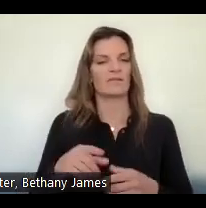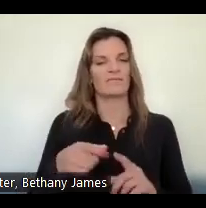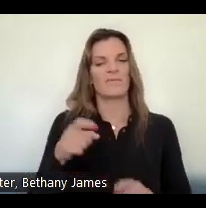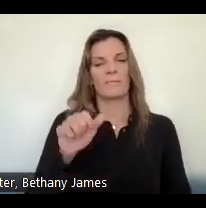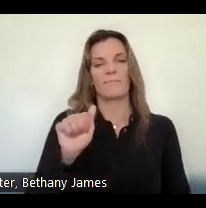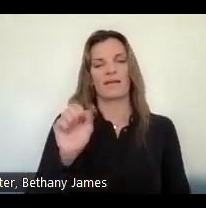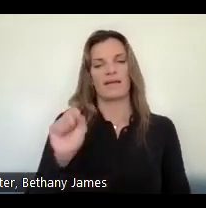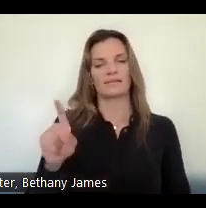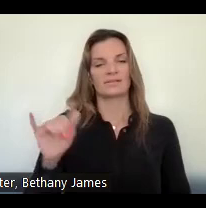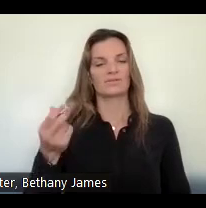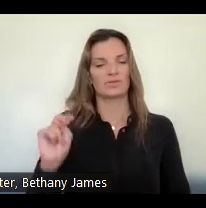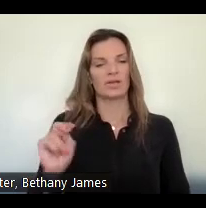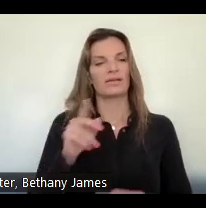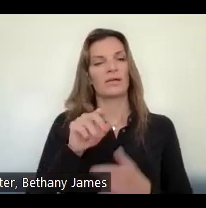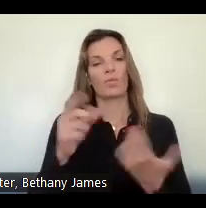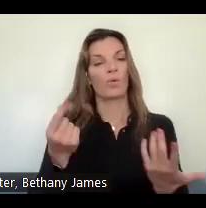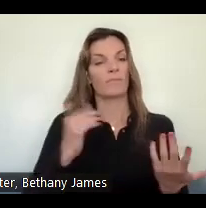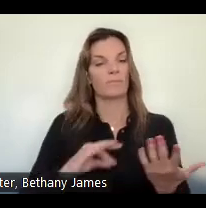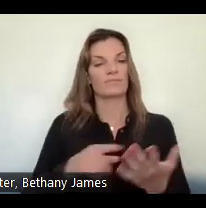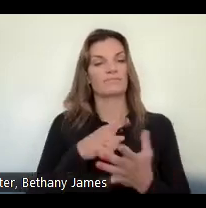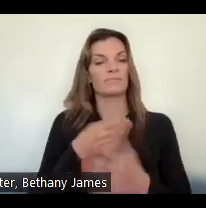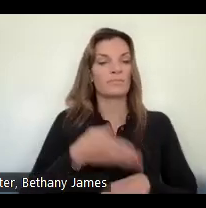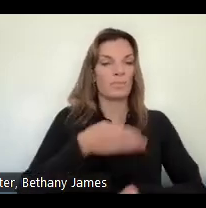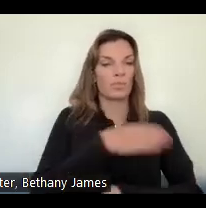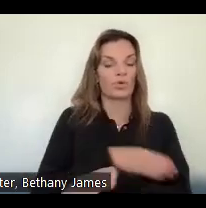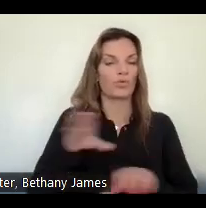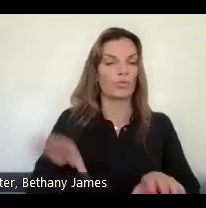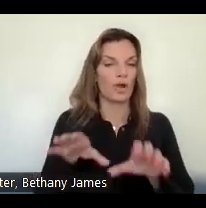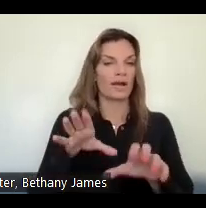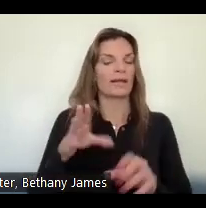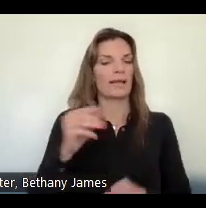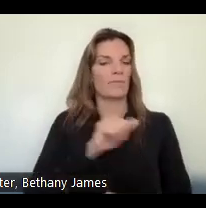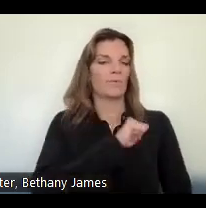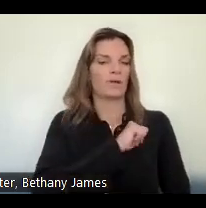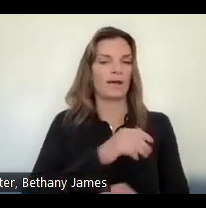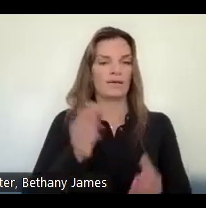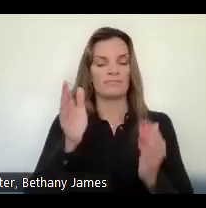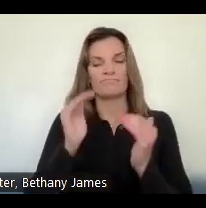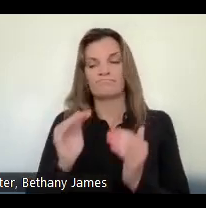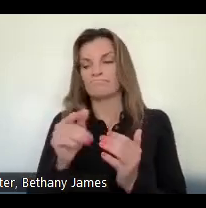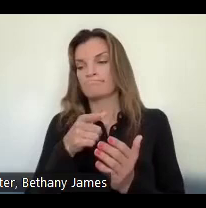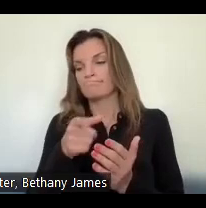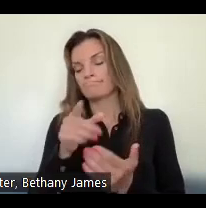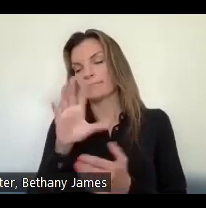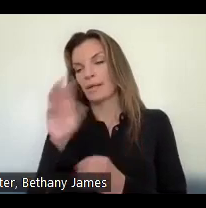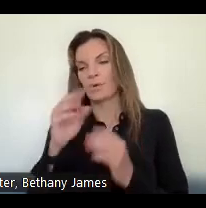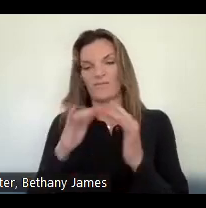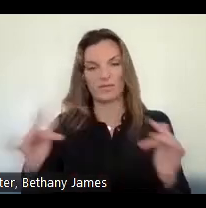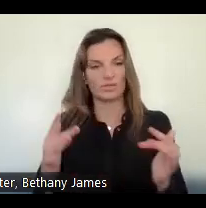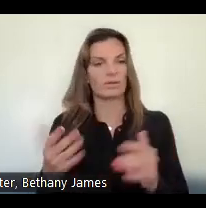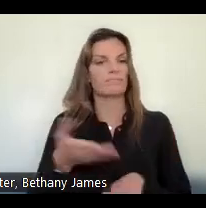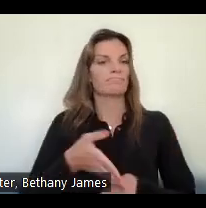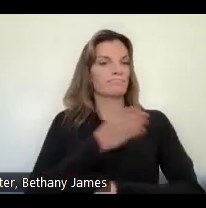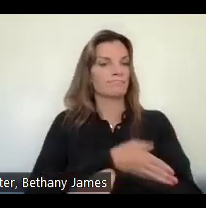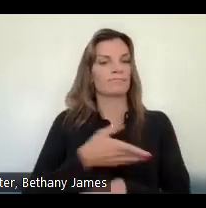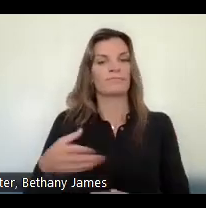found that other benefits included improved productivity and morale, improved diversity within the company, and reduced workers'